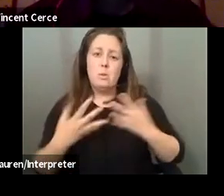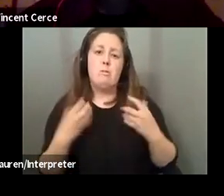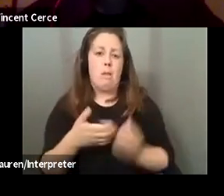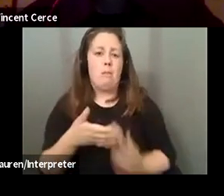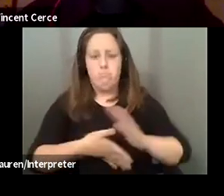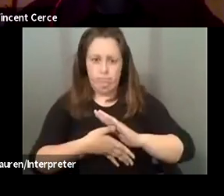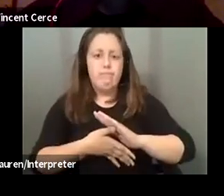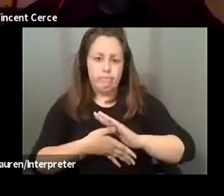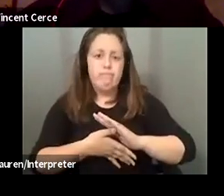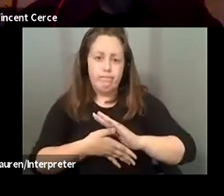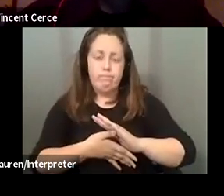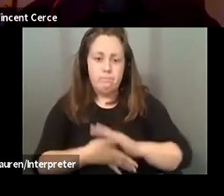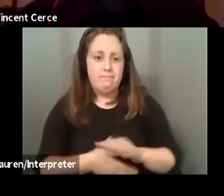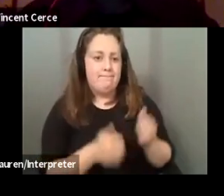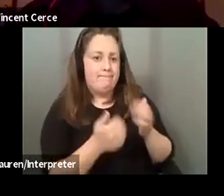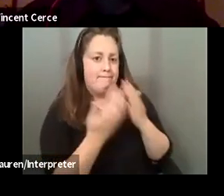Well said.